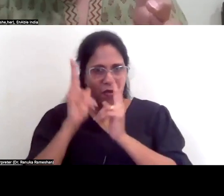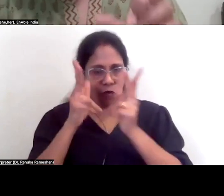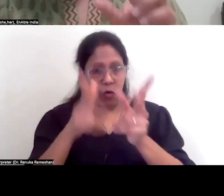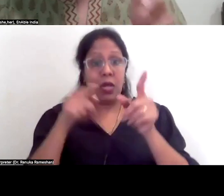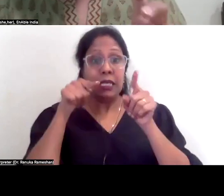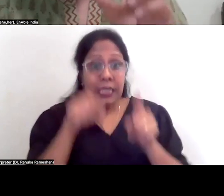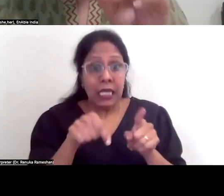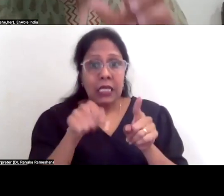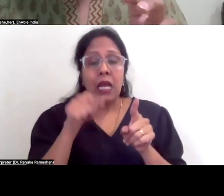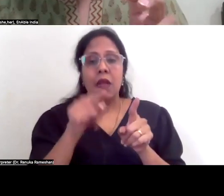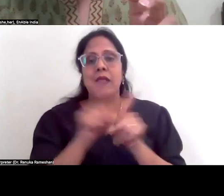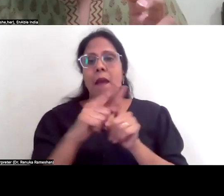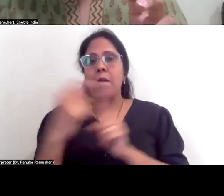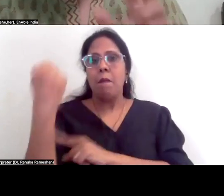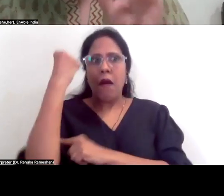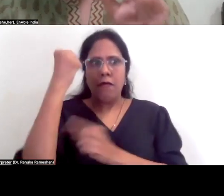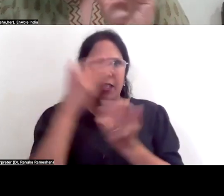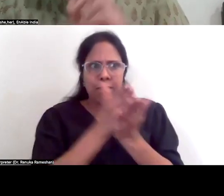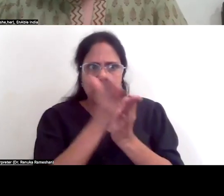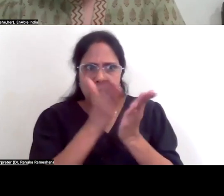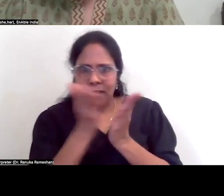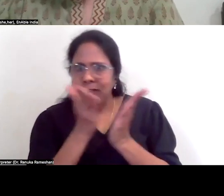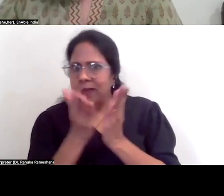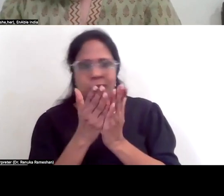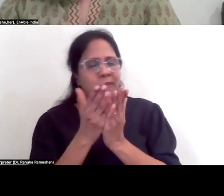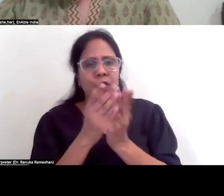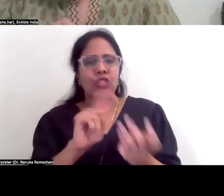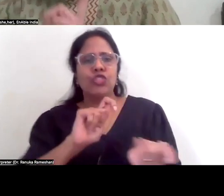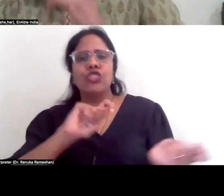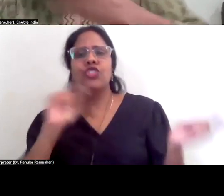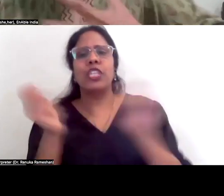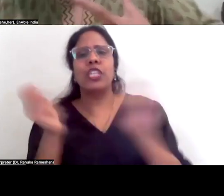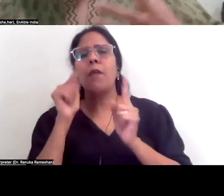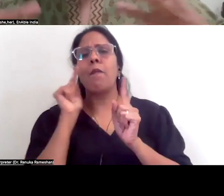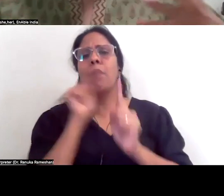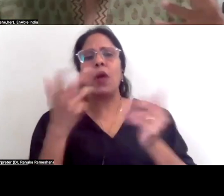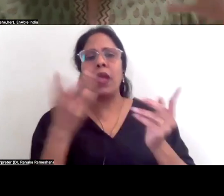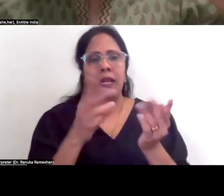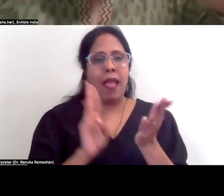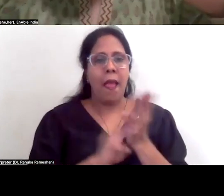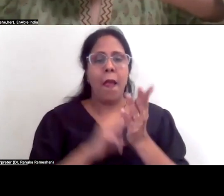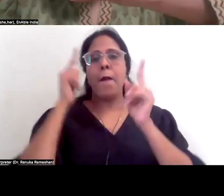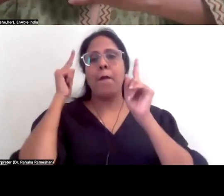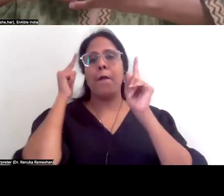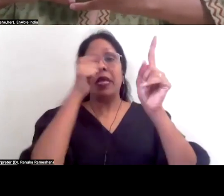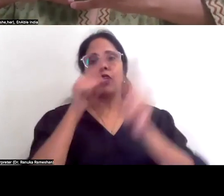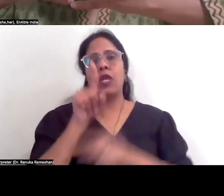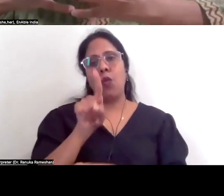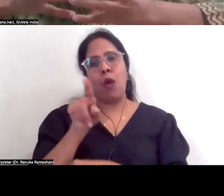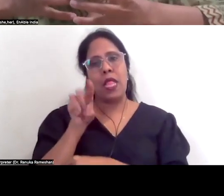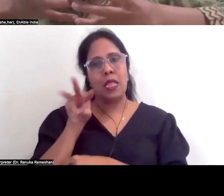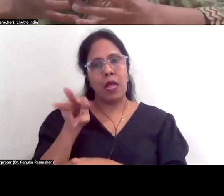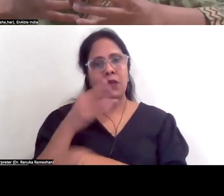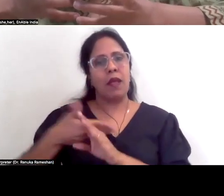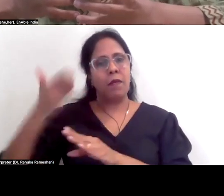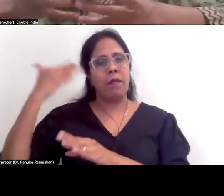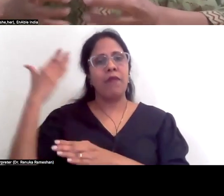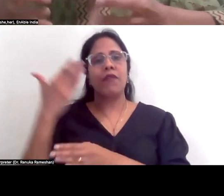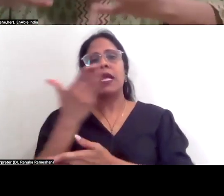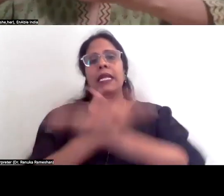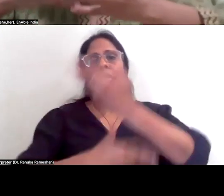and with respect to this connections is our Mission 1000, where the Disability NGO Alliance came